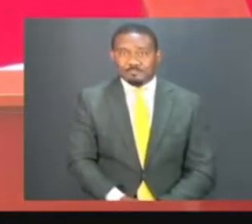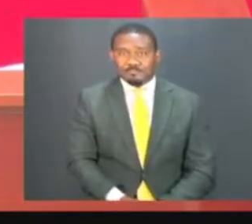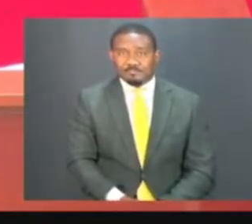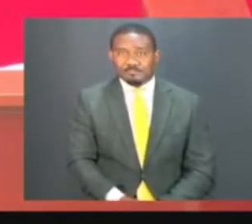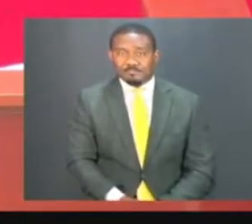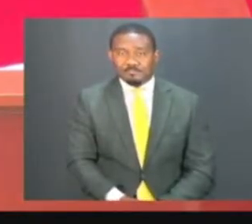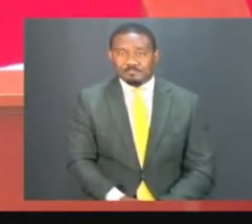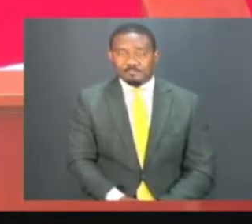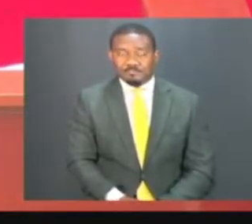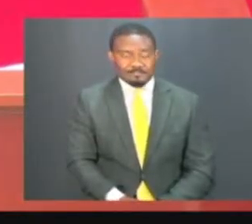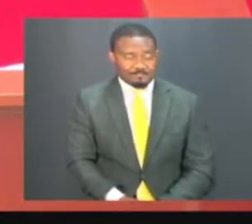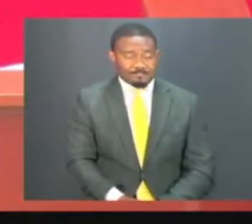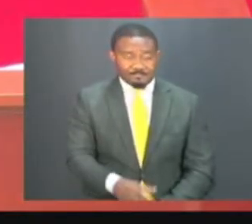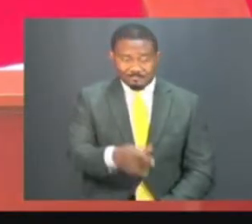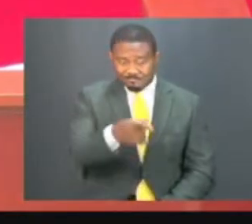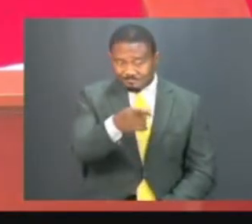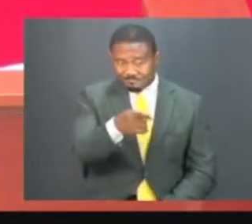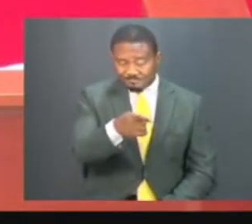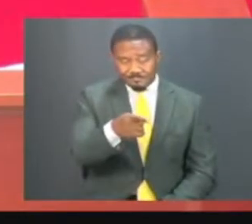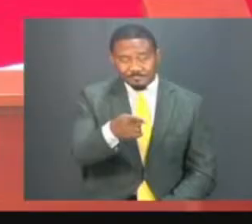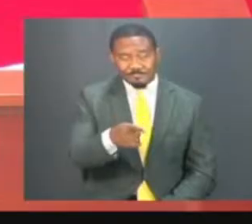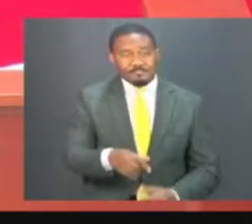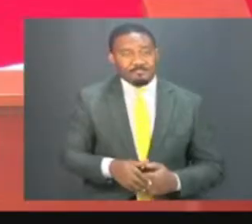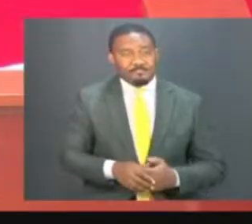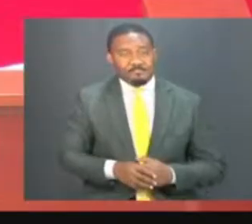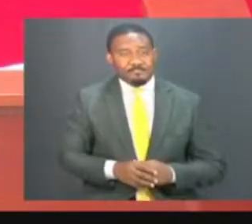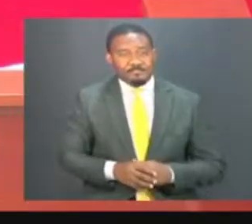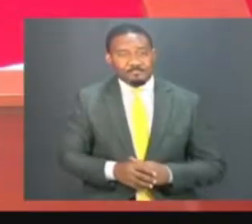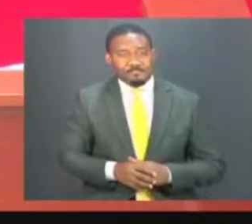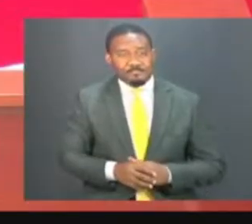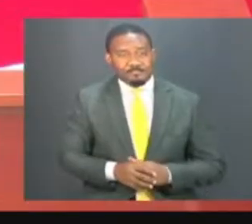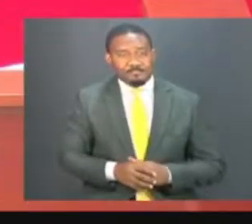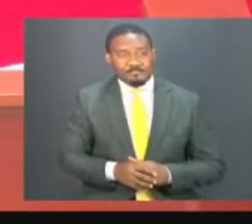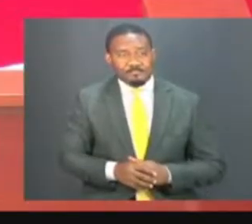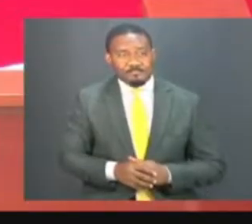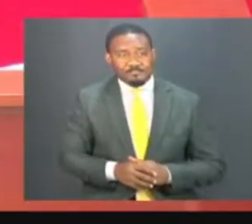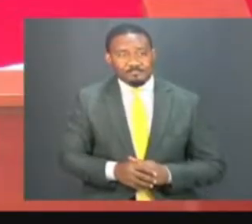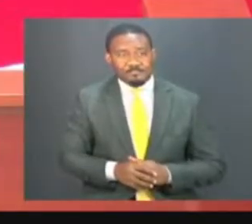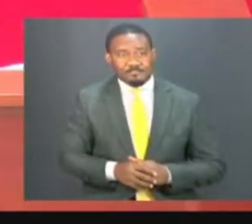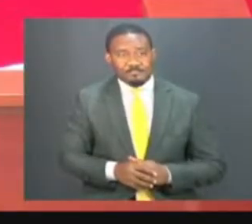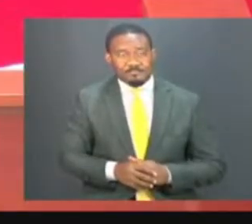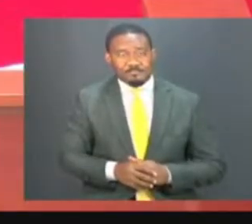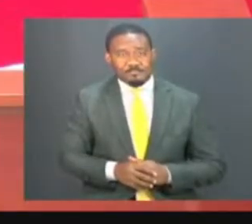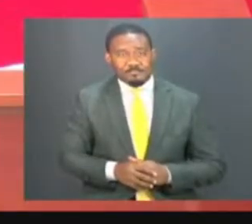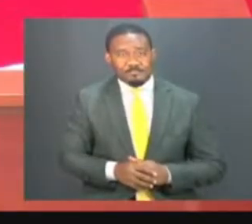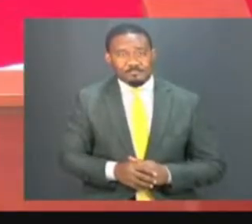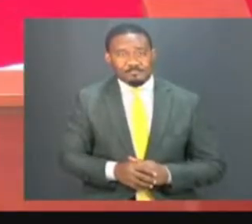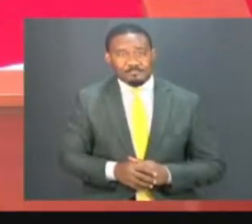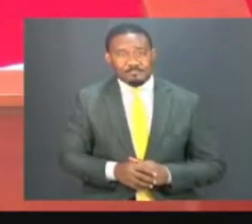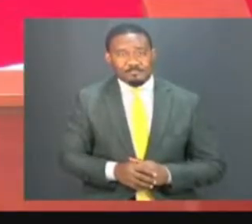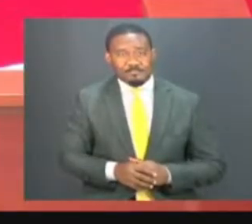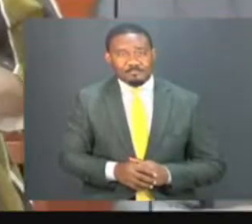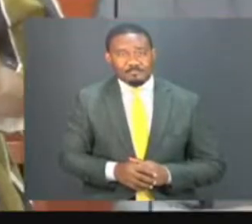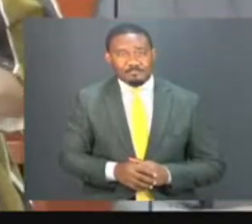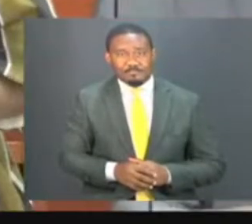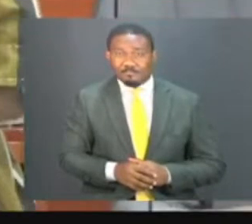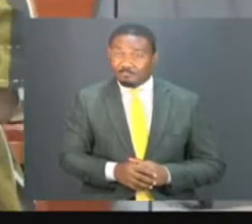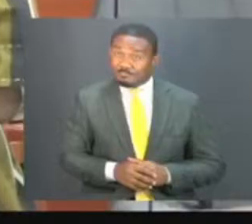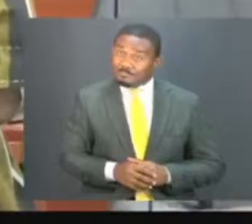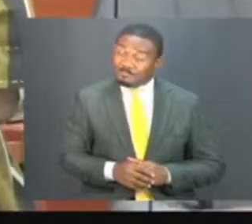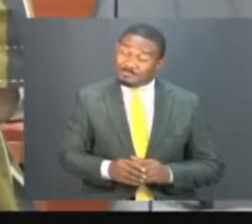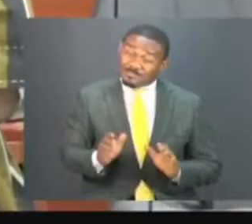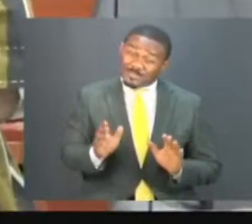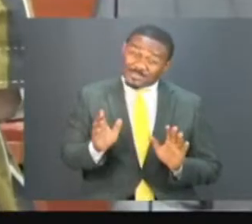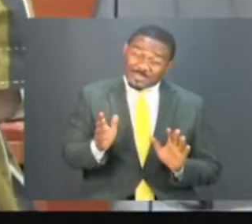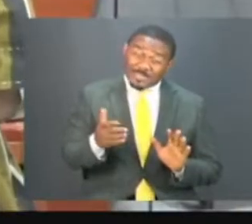Yes, Honorable Kinsley Nyako. Mr. Speaker, I need you to, I may be wrong, but I need